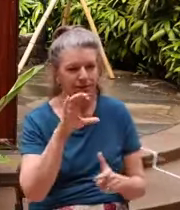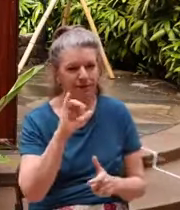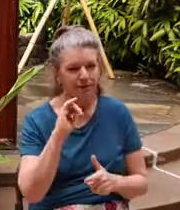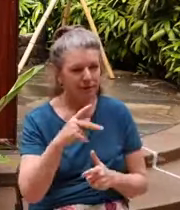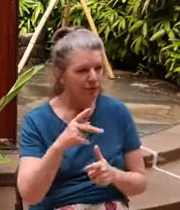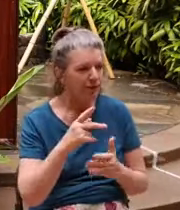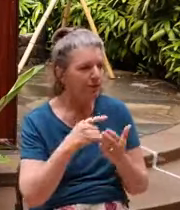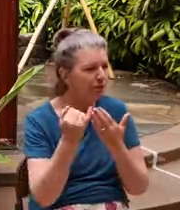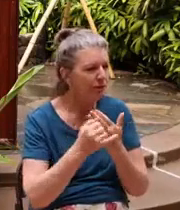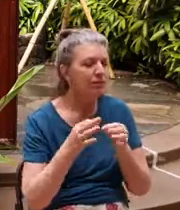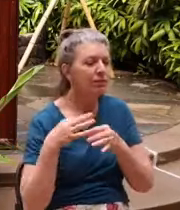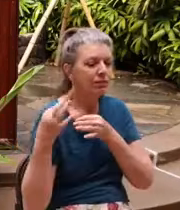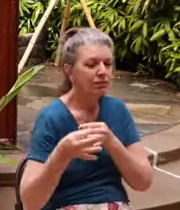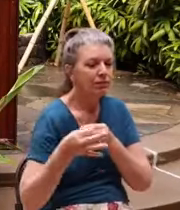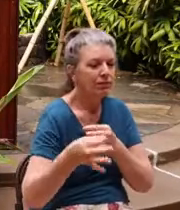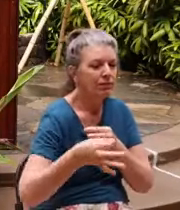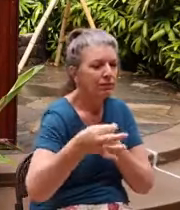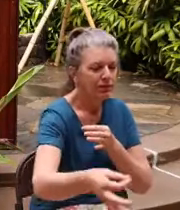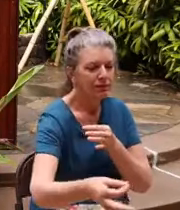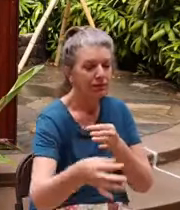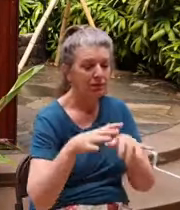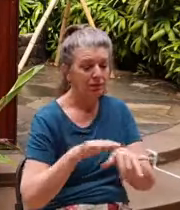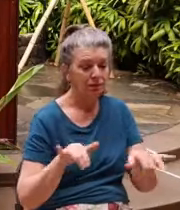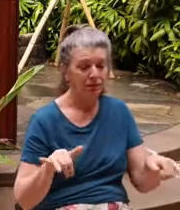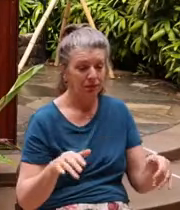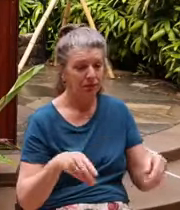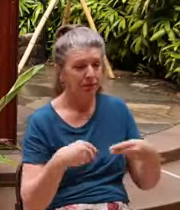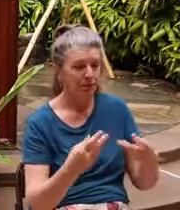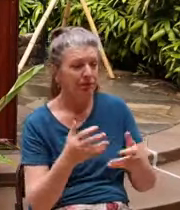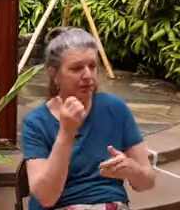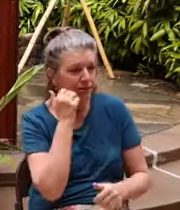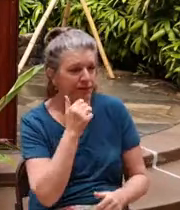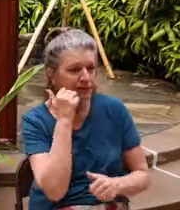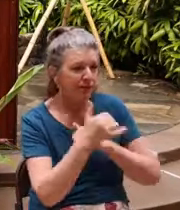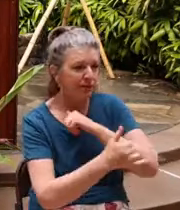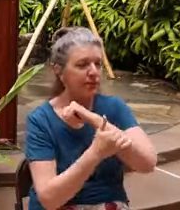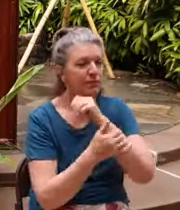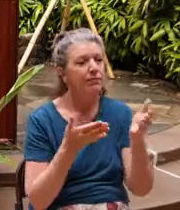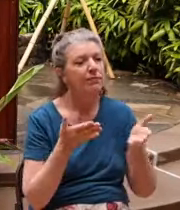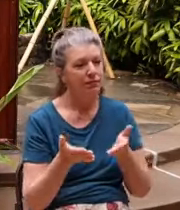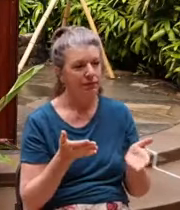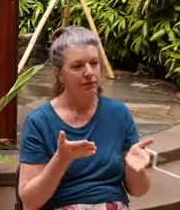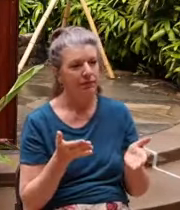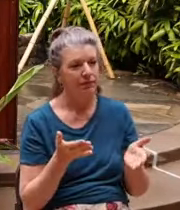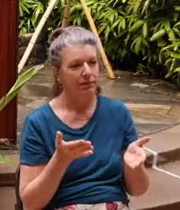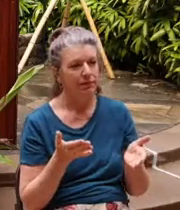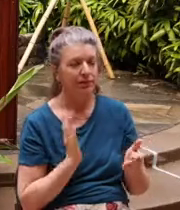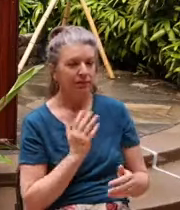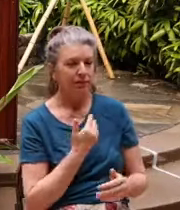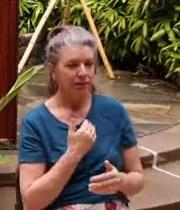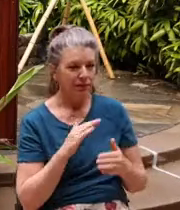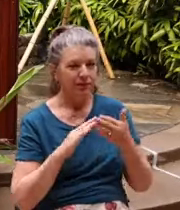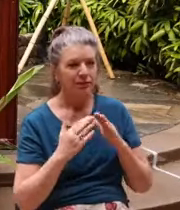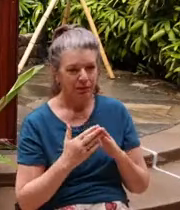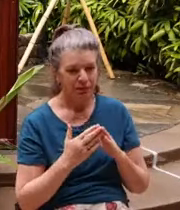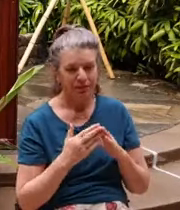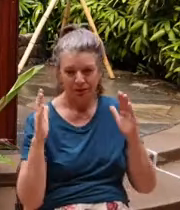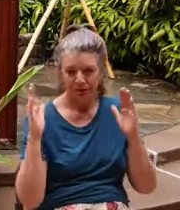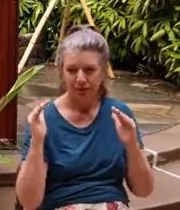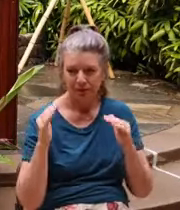have been deferred for decades, all while delivering on the day-to-day county services our community